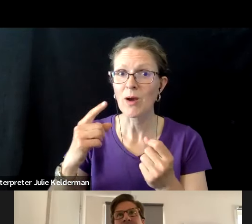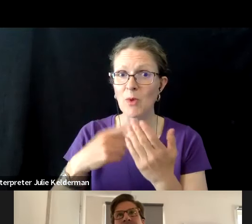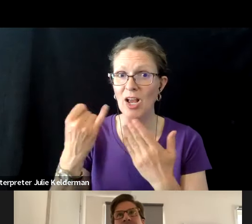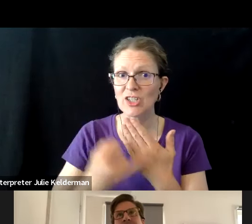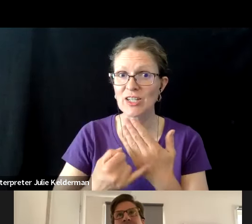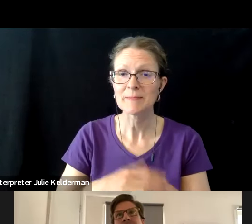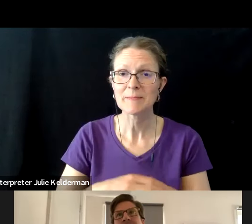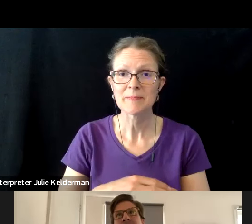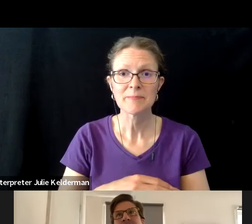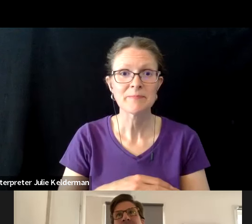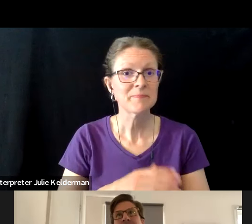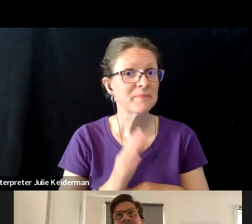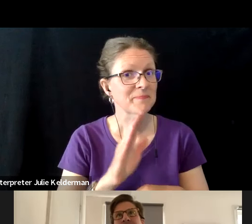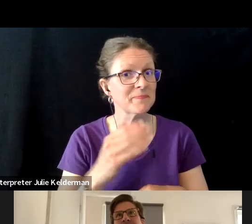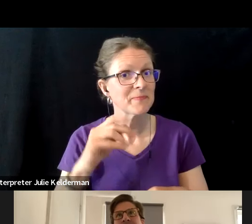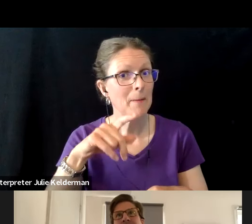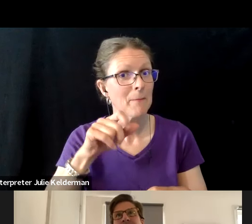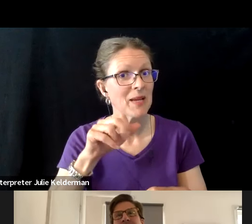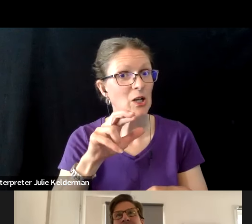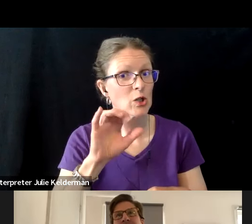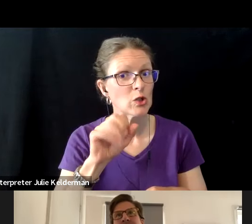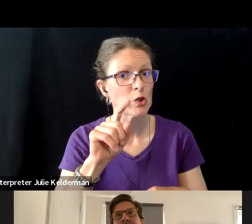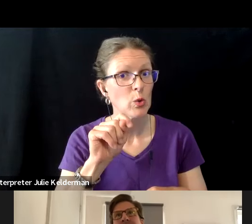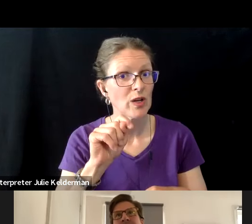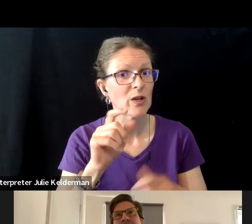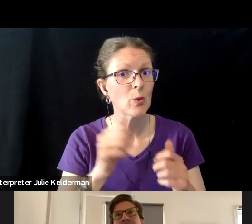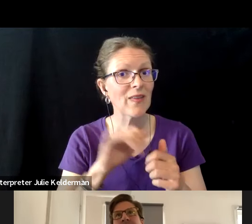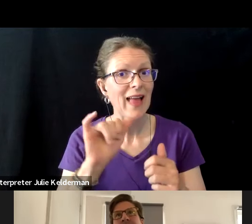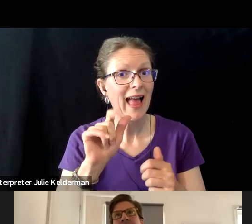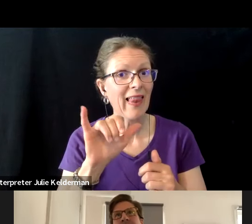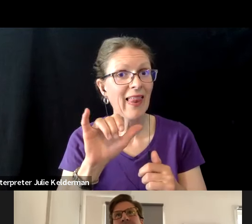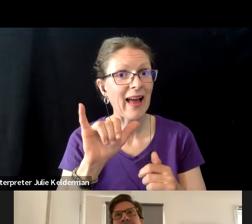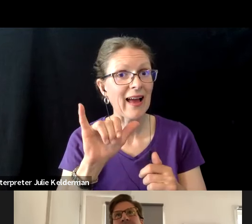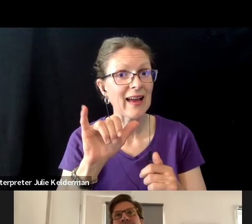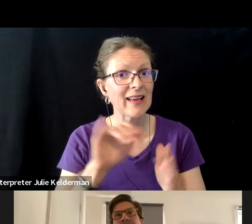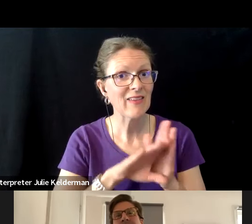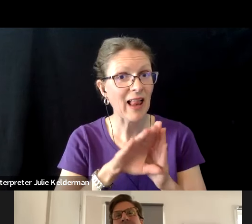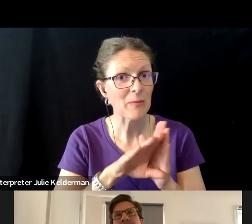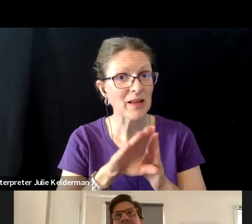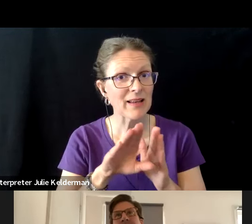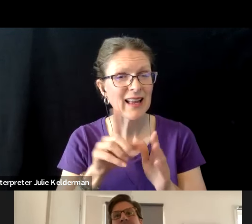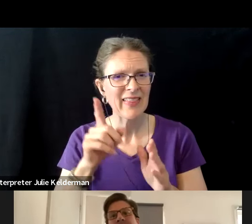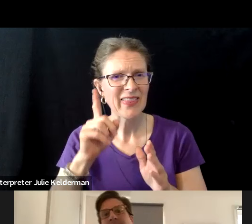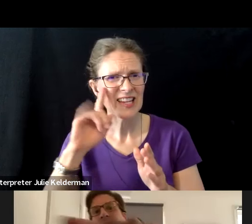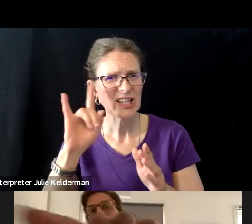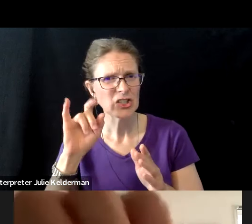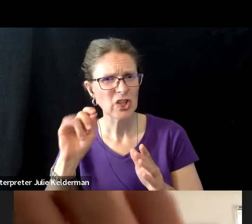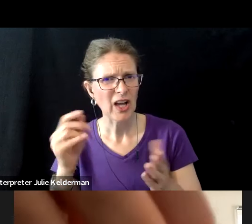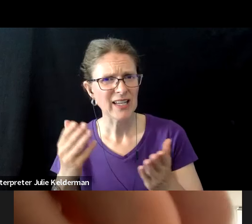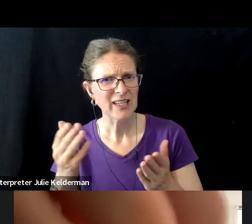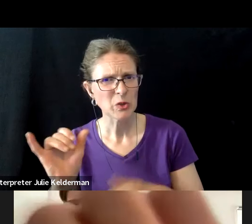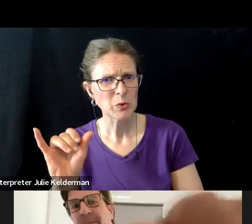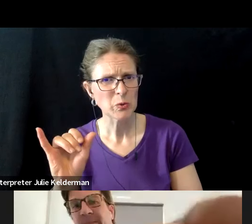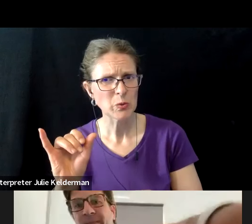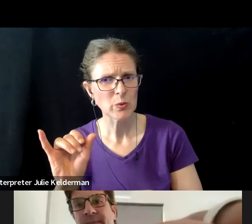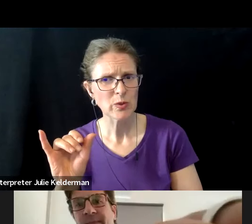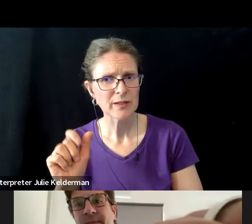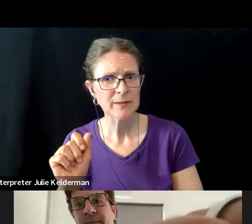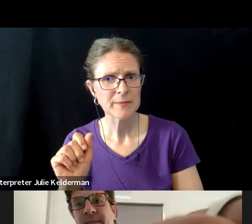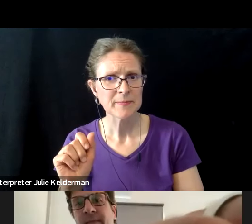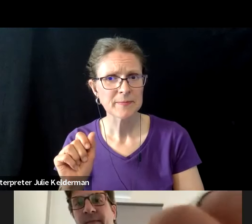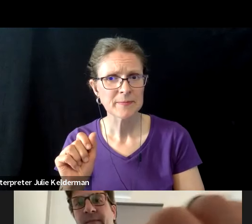Good evening, everybody. I'm Peter Stewart. I'm with Outlier Development. And I think John's here too.